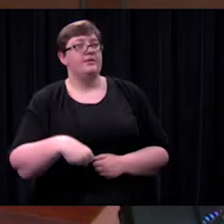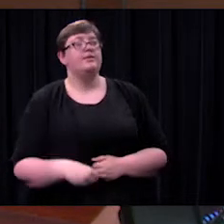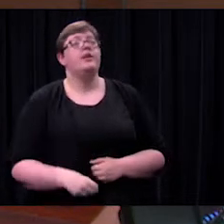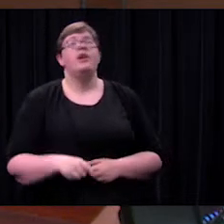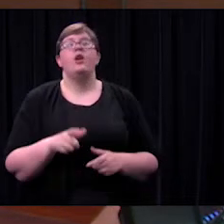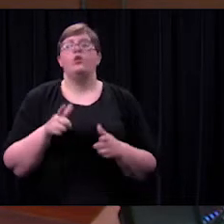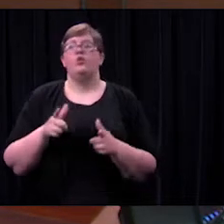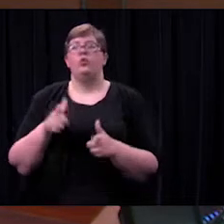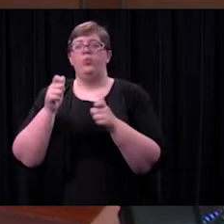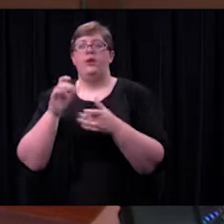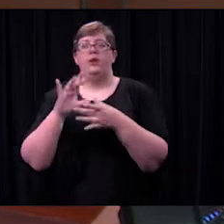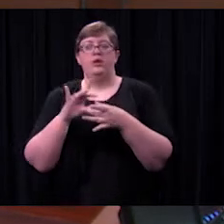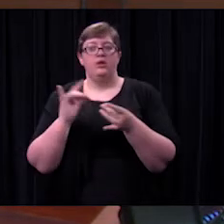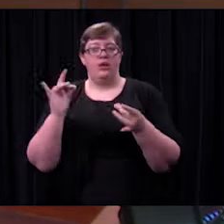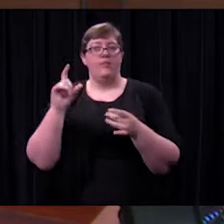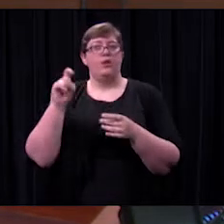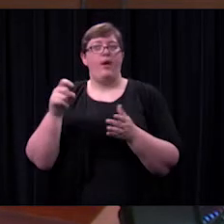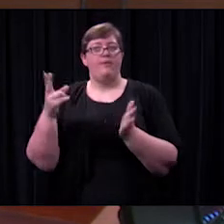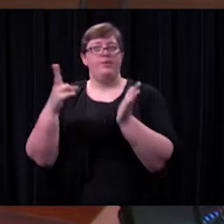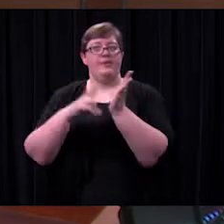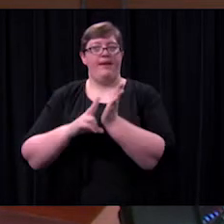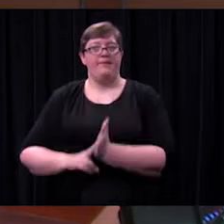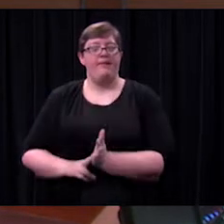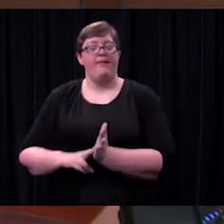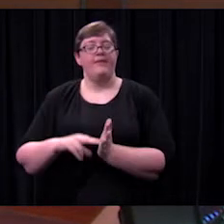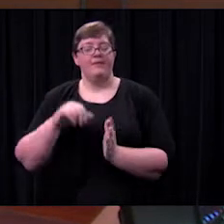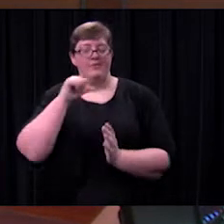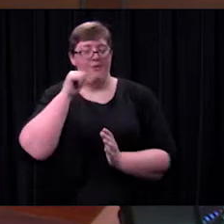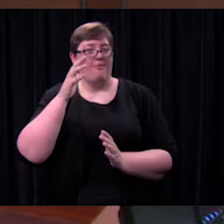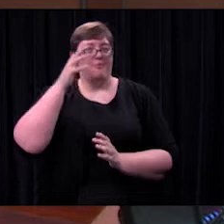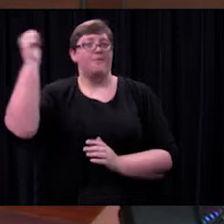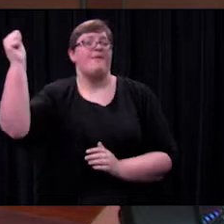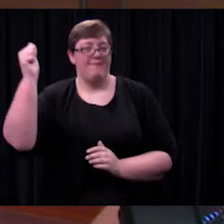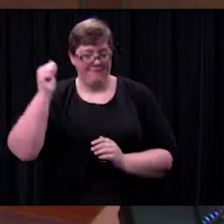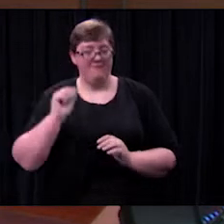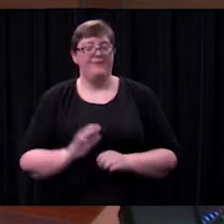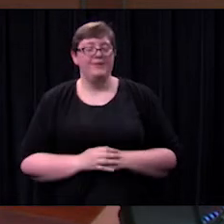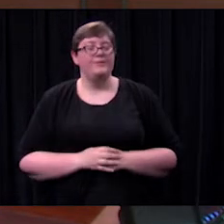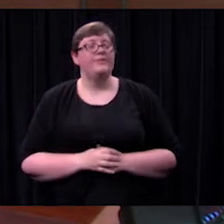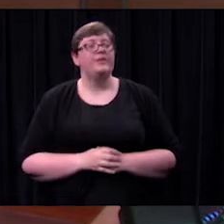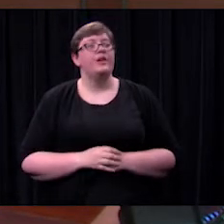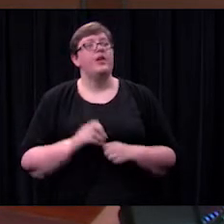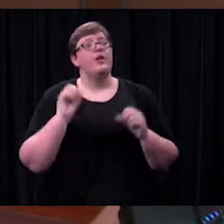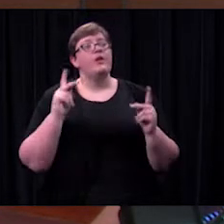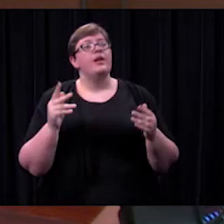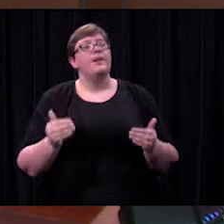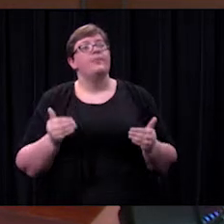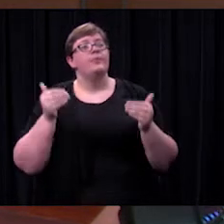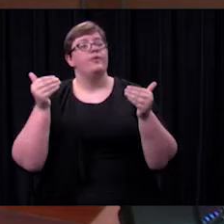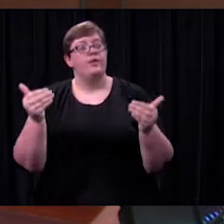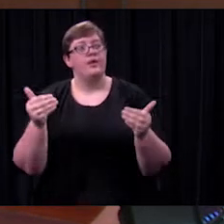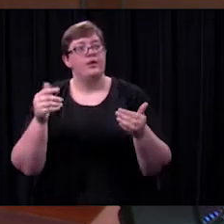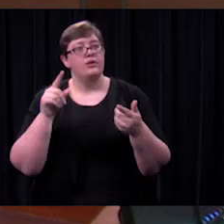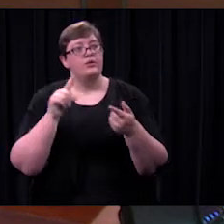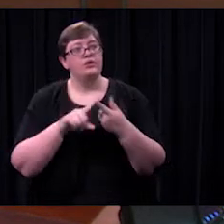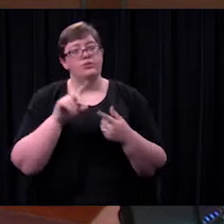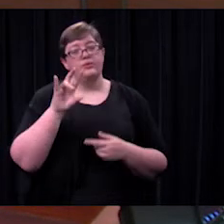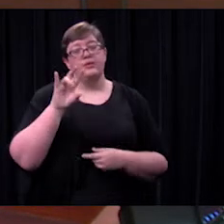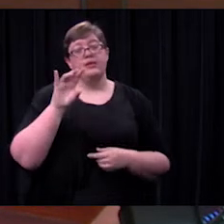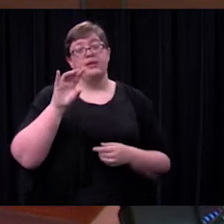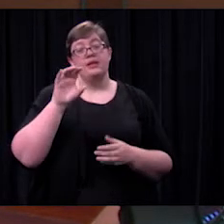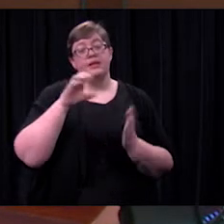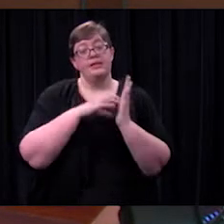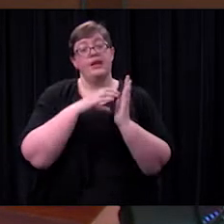sign a form, so don't leave until we Right. sign like that. Okay. Okay, moving on to Section 8,